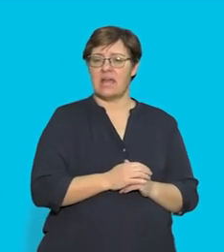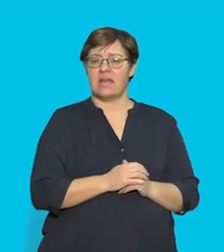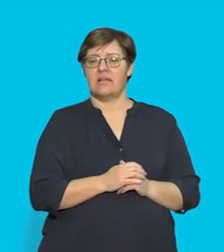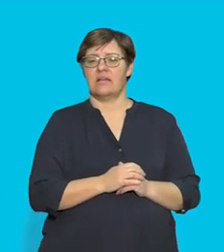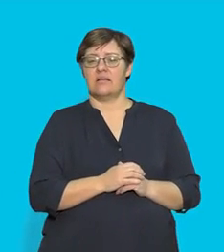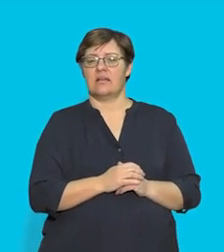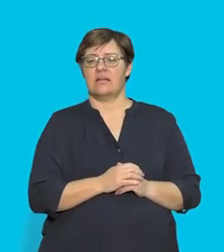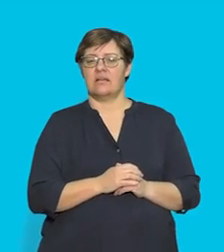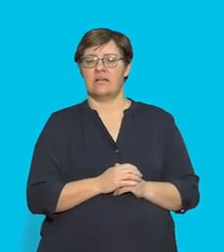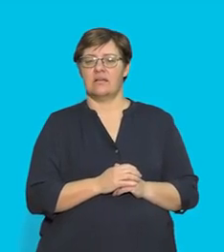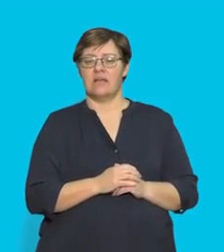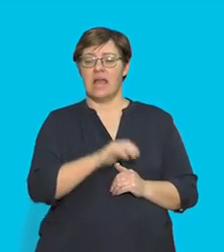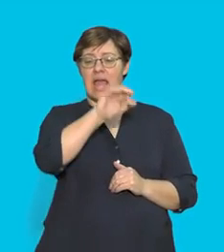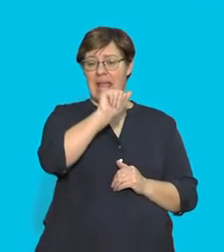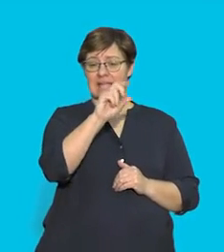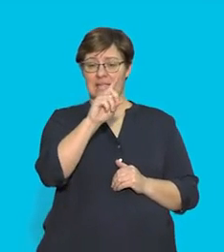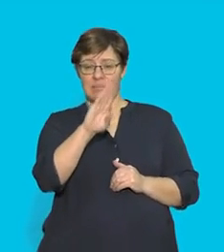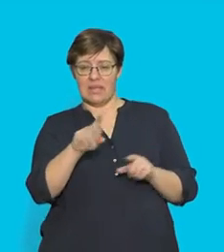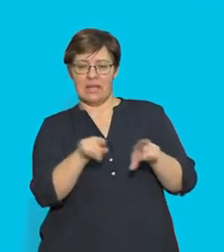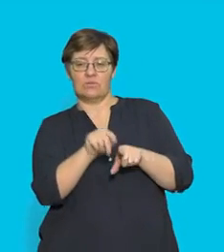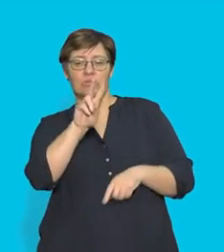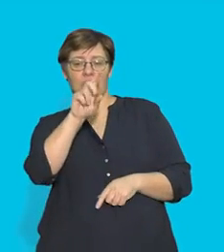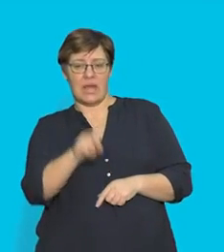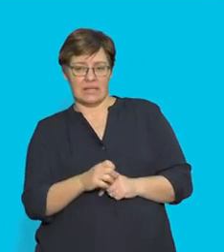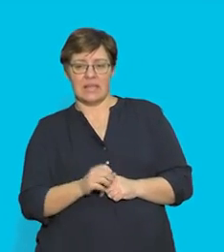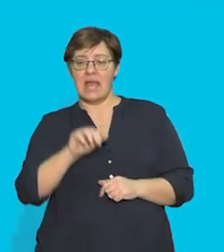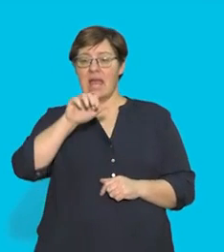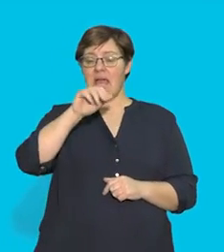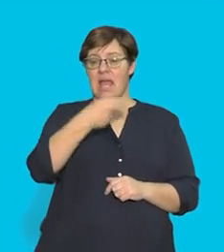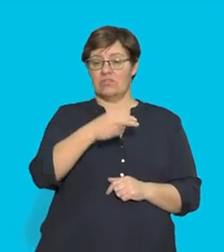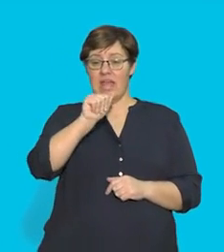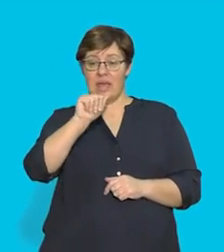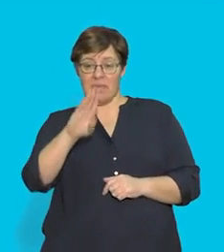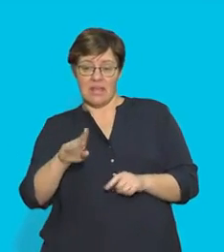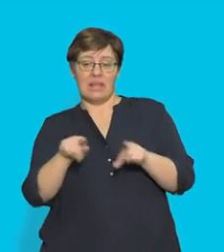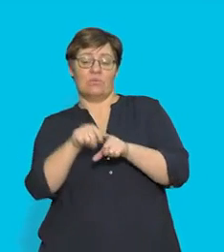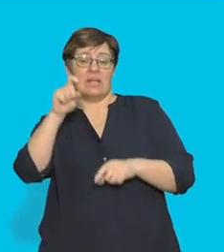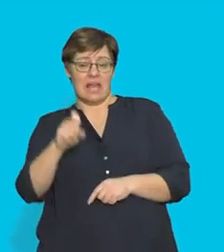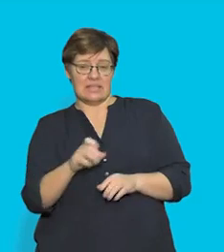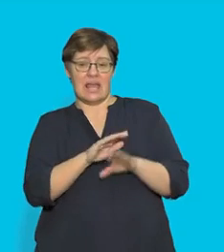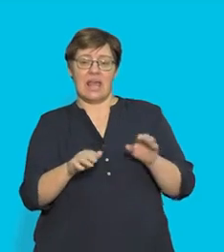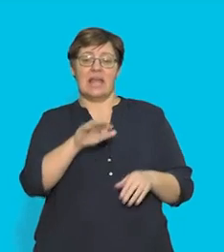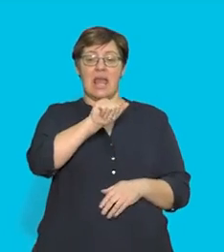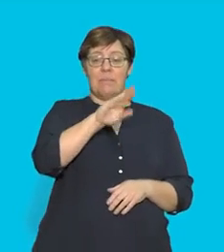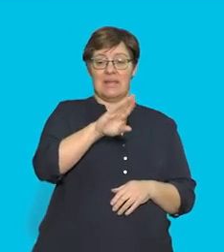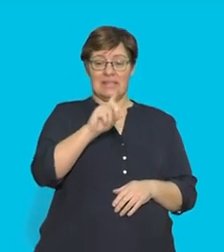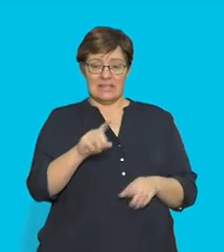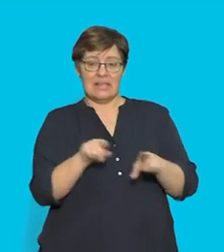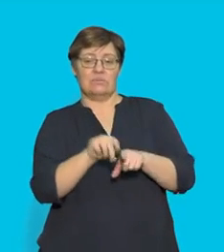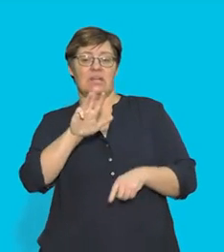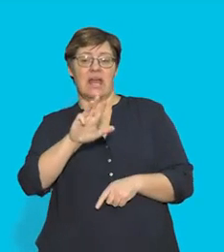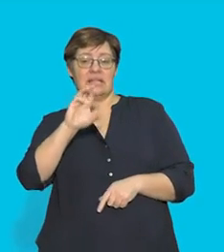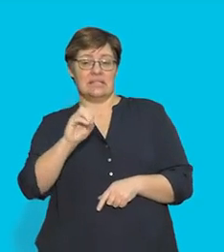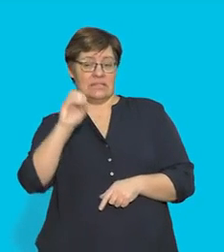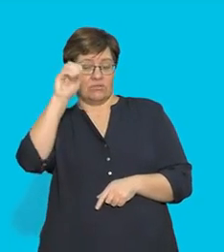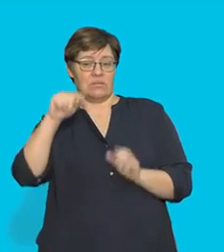elevation, is x, and we have that ABD is 90 minus x. Show that AB